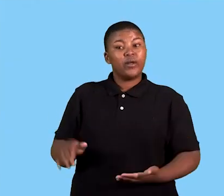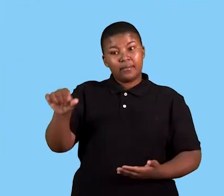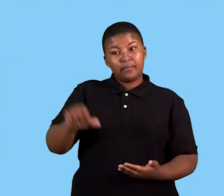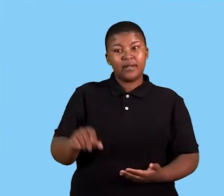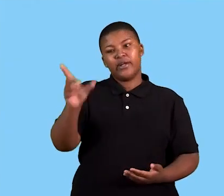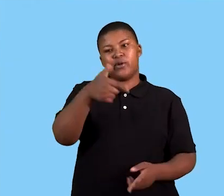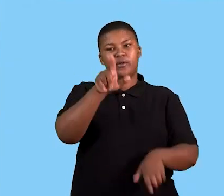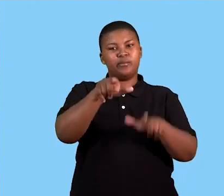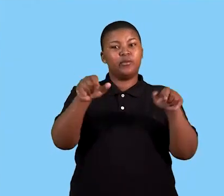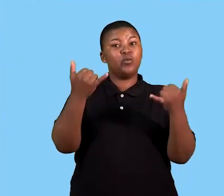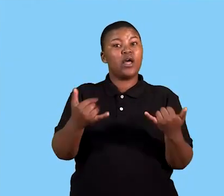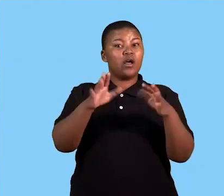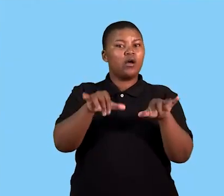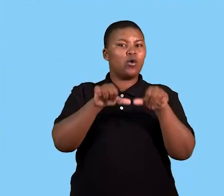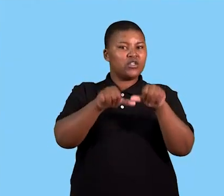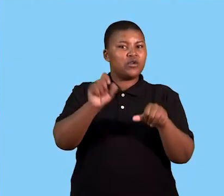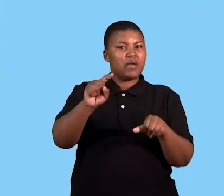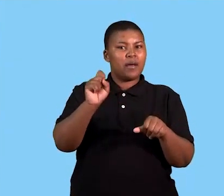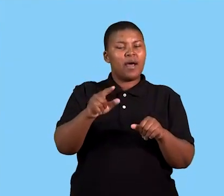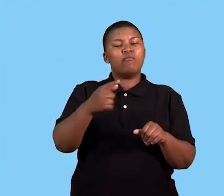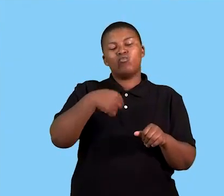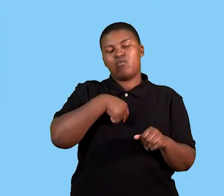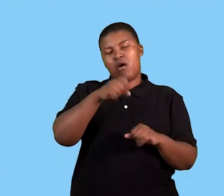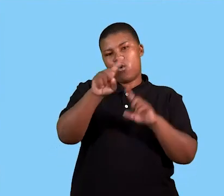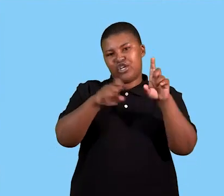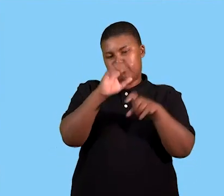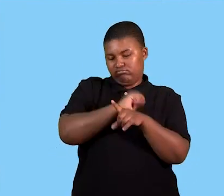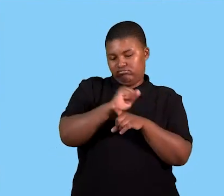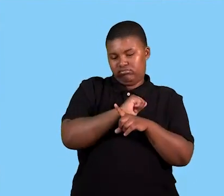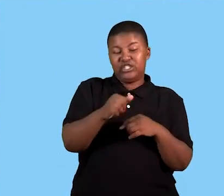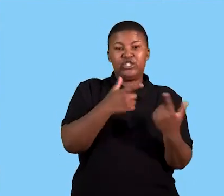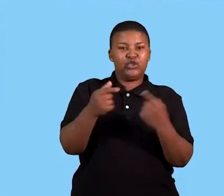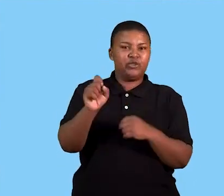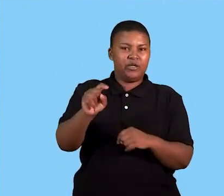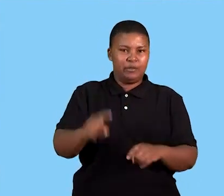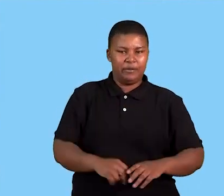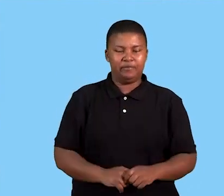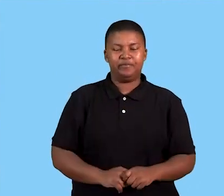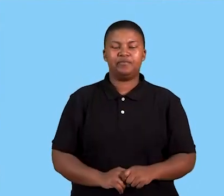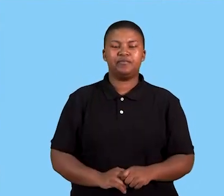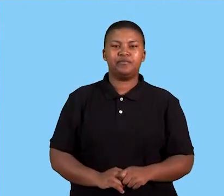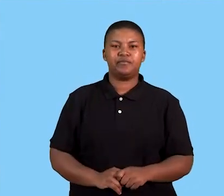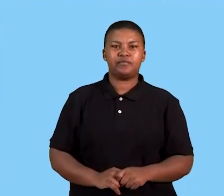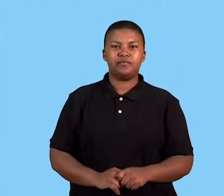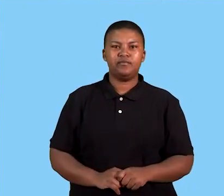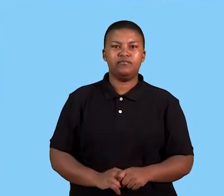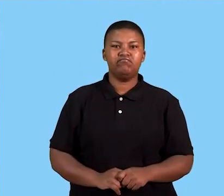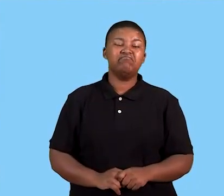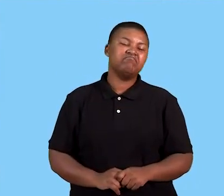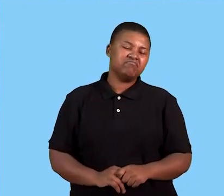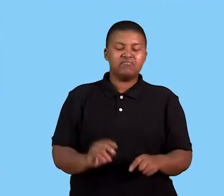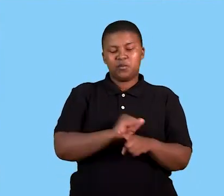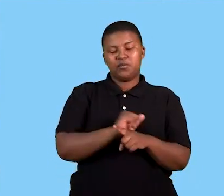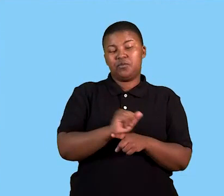Welcome back everybody, and we are continuing now to our application questions. Now our application question is